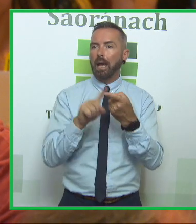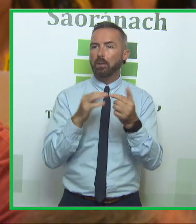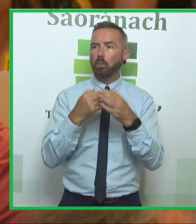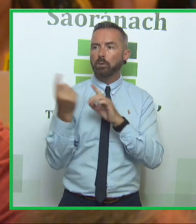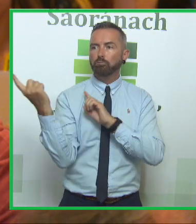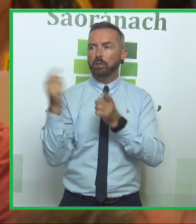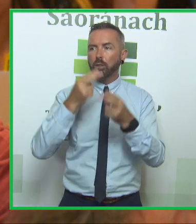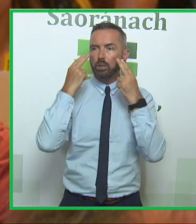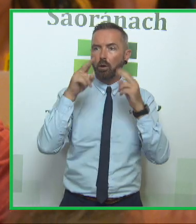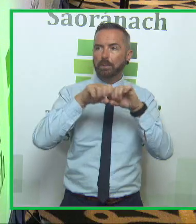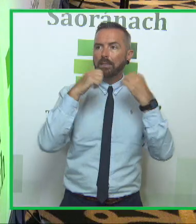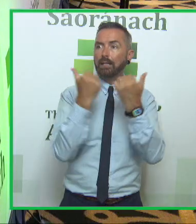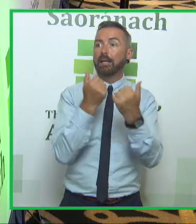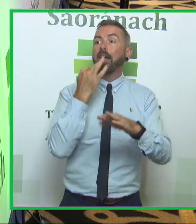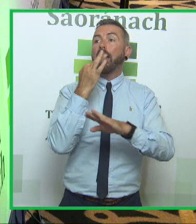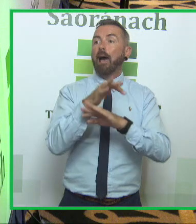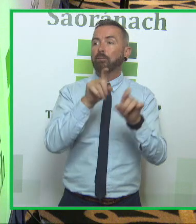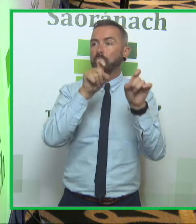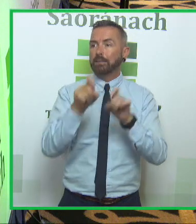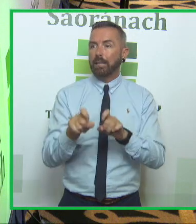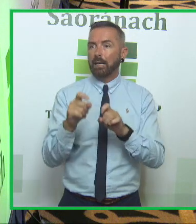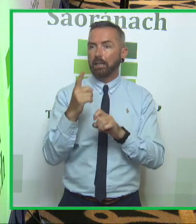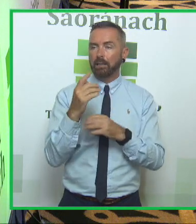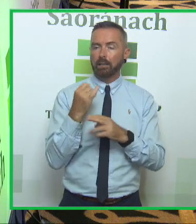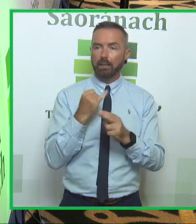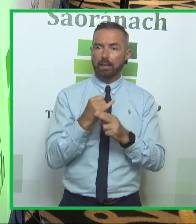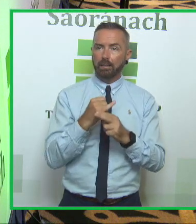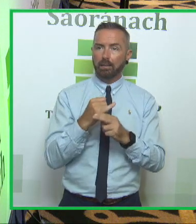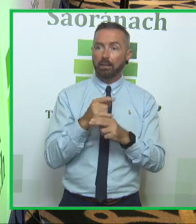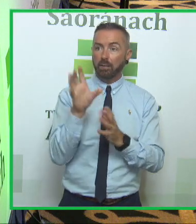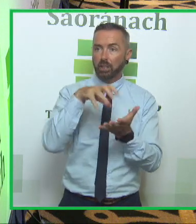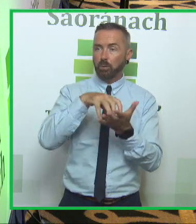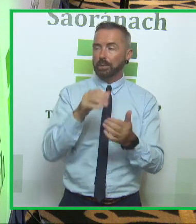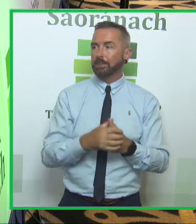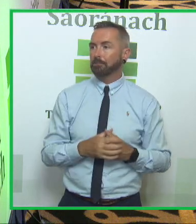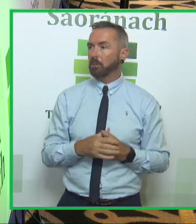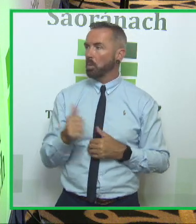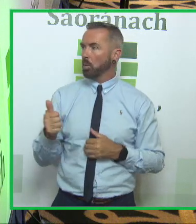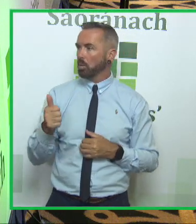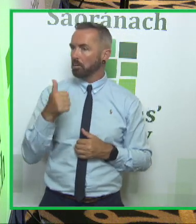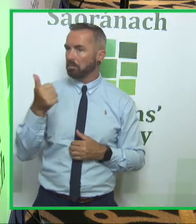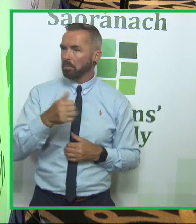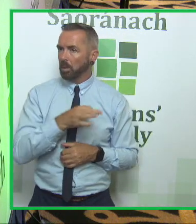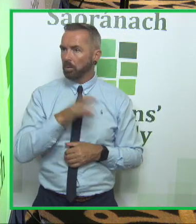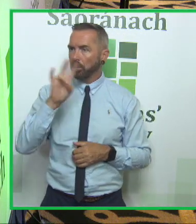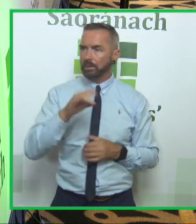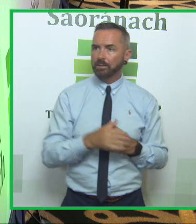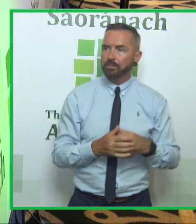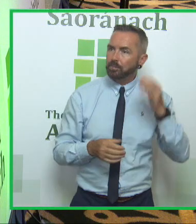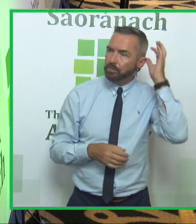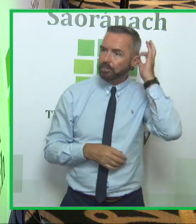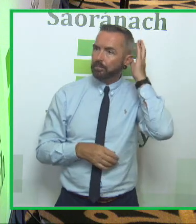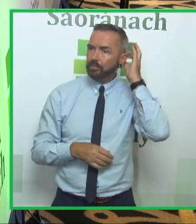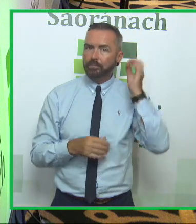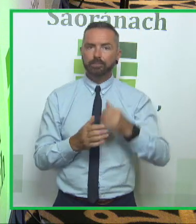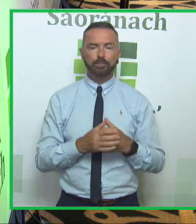normal society after that? Great question, and thank you again. So, Gary, I'm going to go to you for the first two questions. What happens to the child